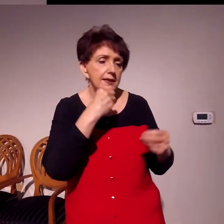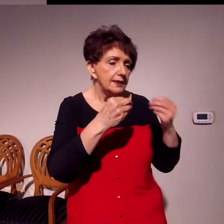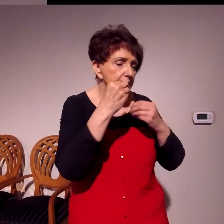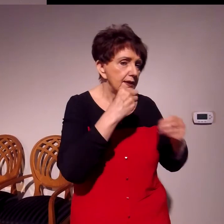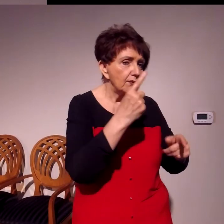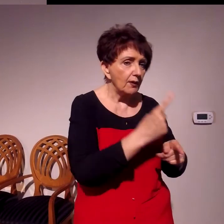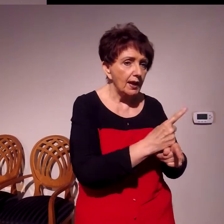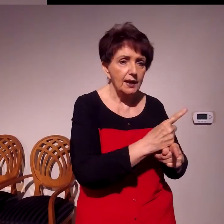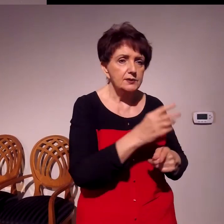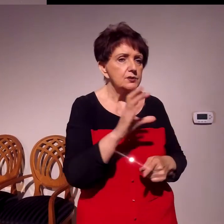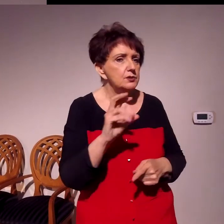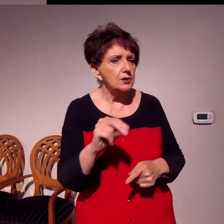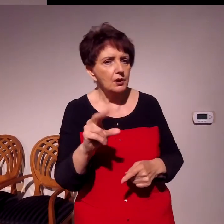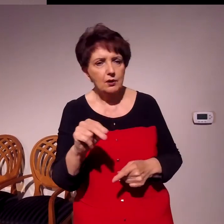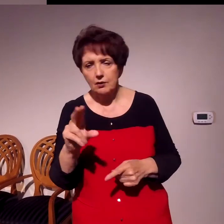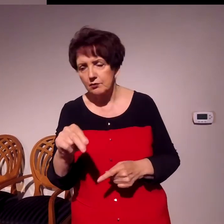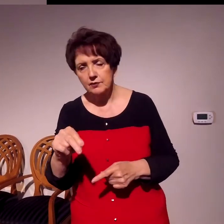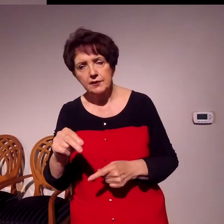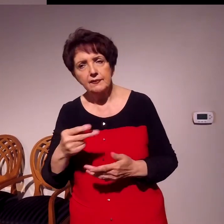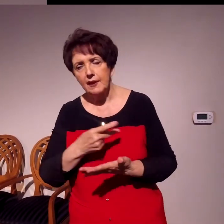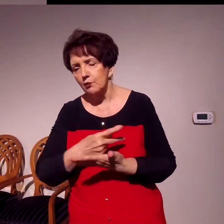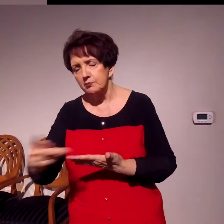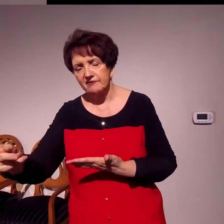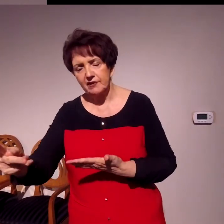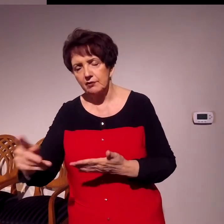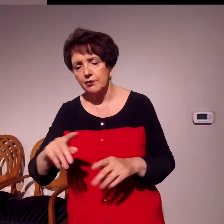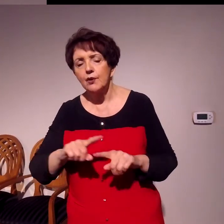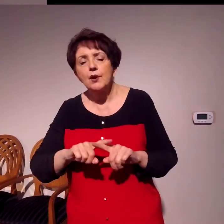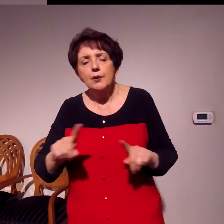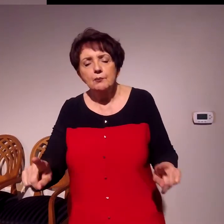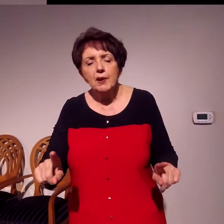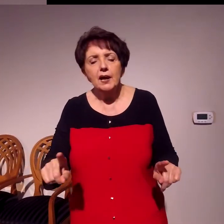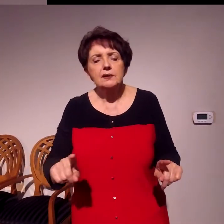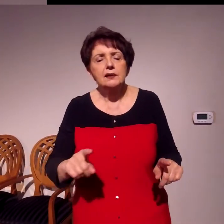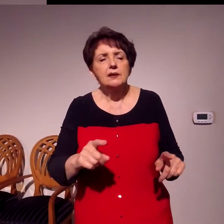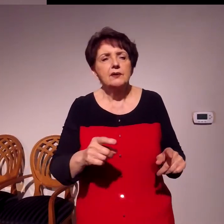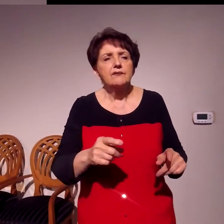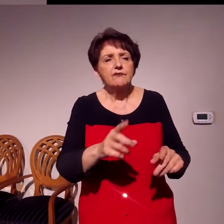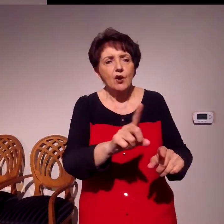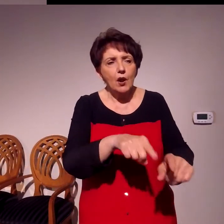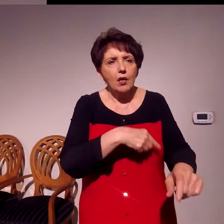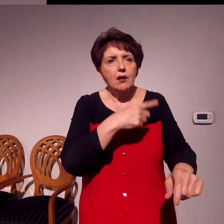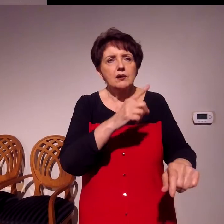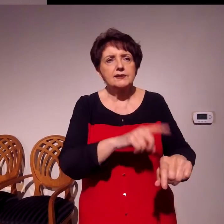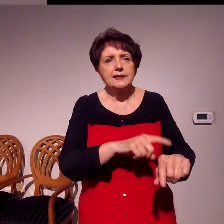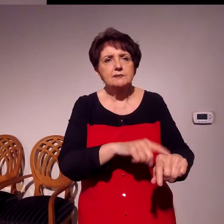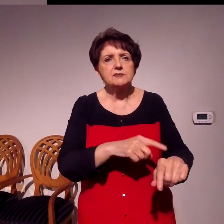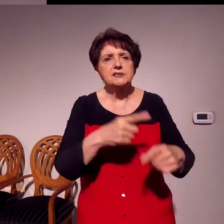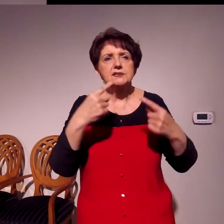not setting ourselves up for failure. We are setting ourselves up for long-term success.